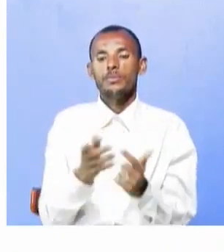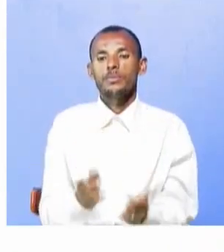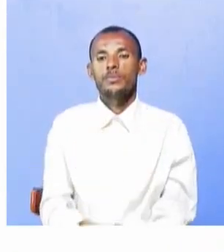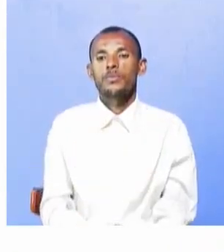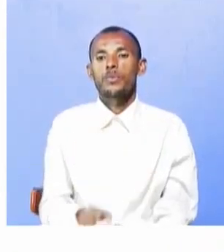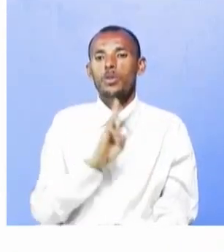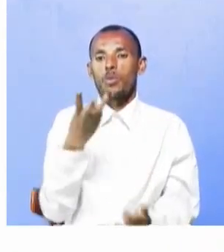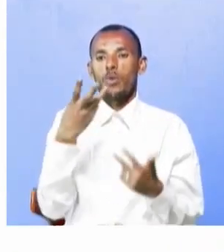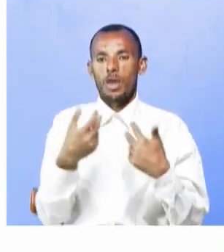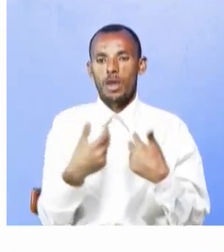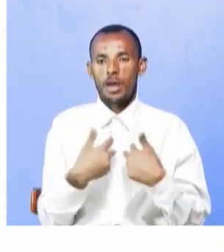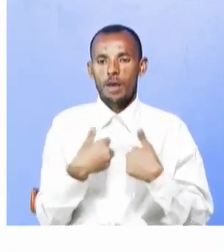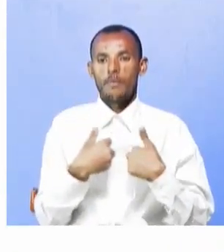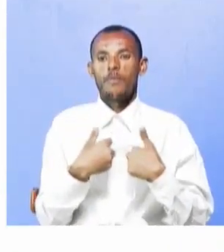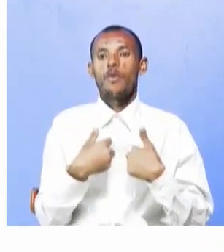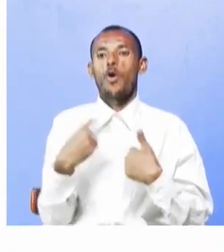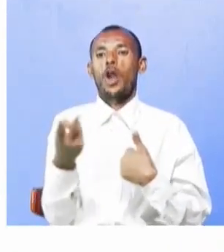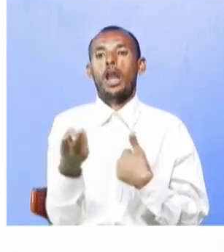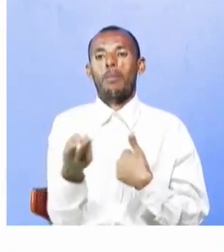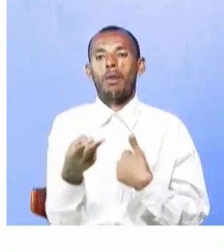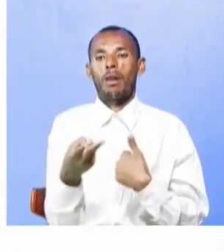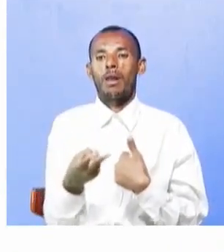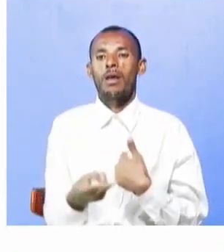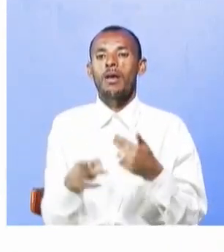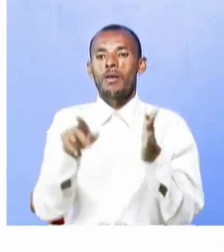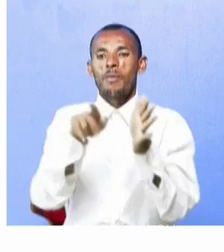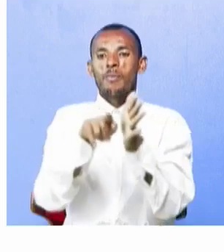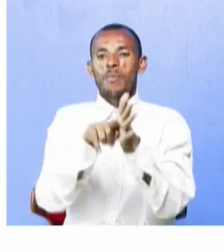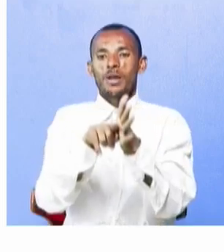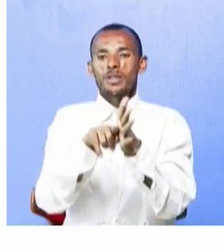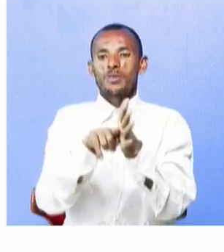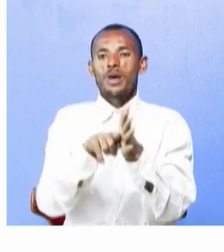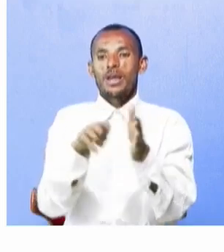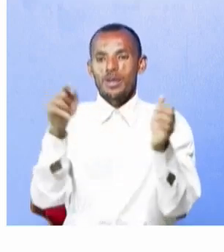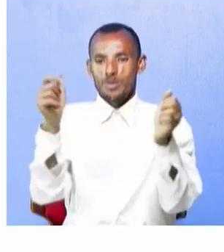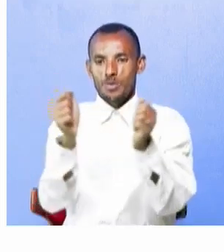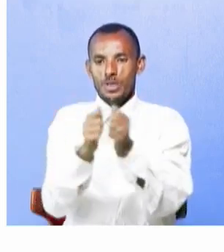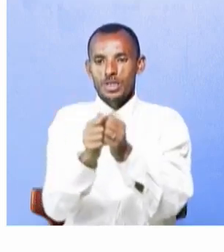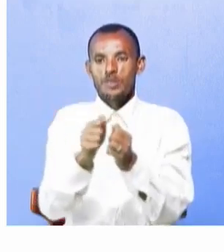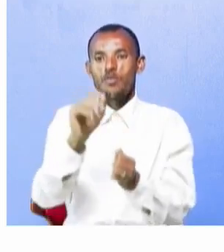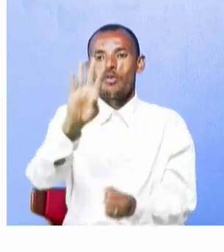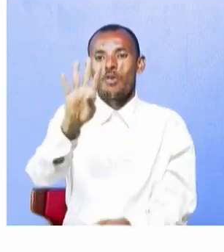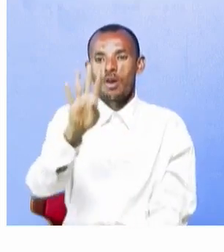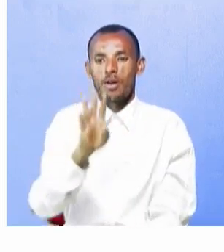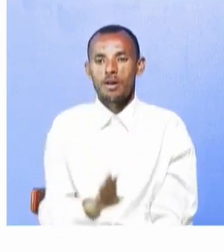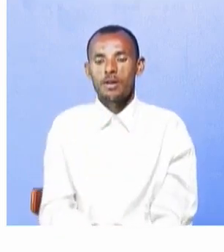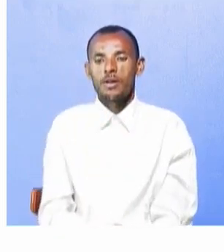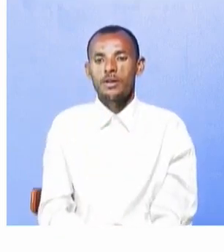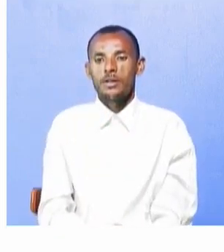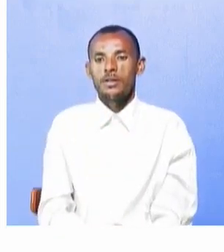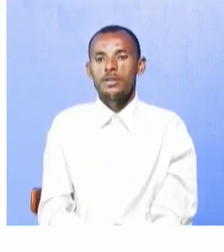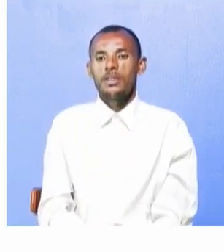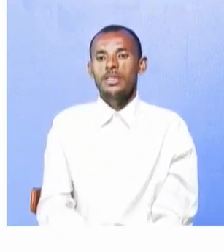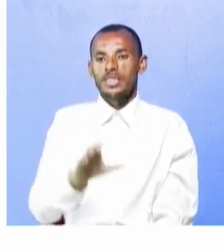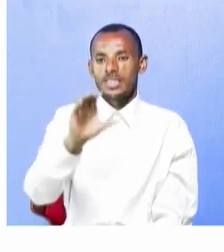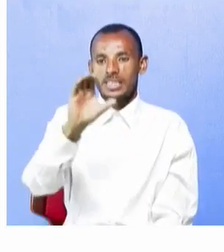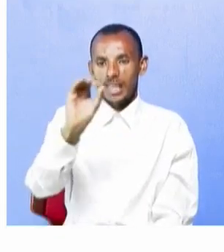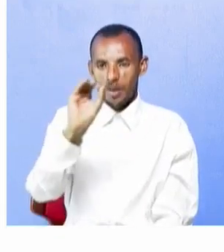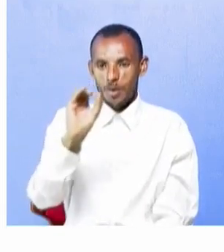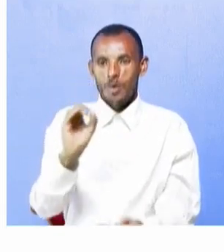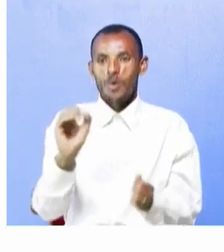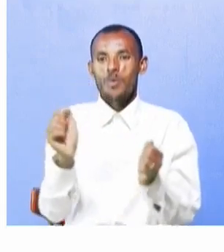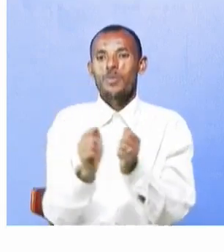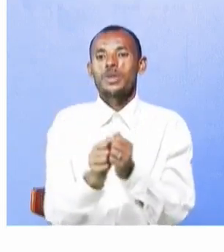we have order pairs. Minus 1 is paired with 4, 0 is paired